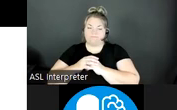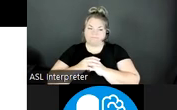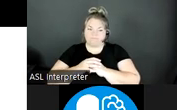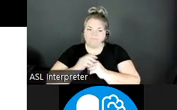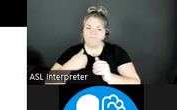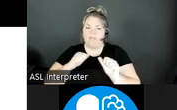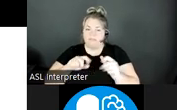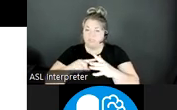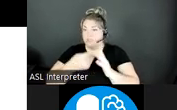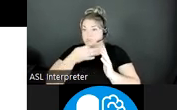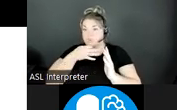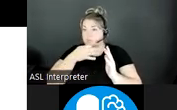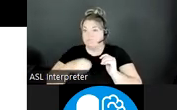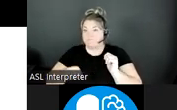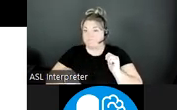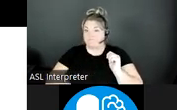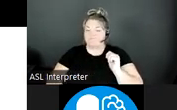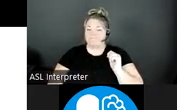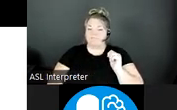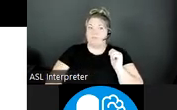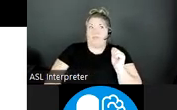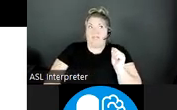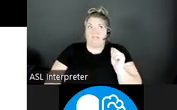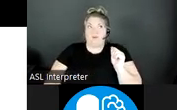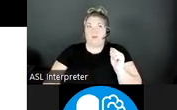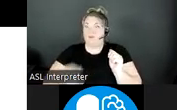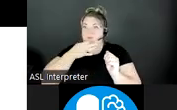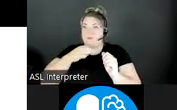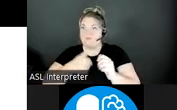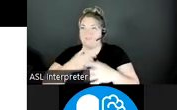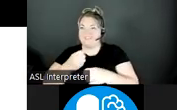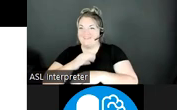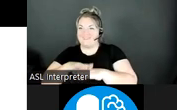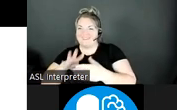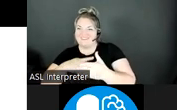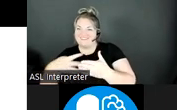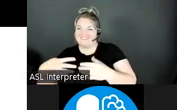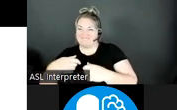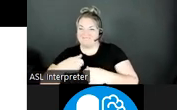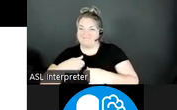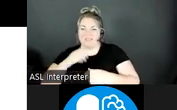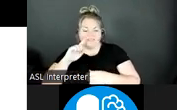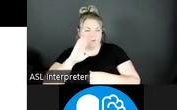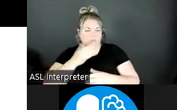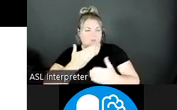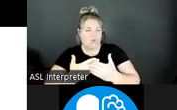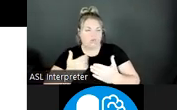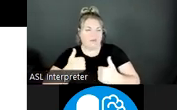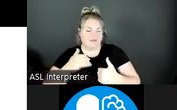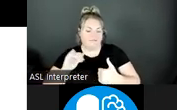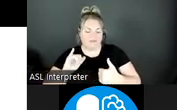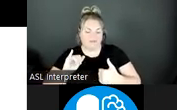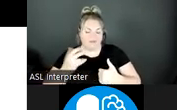that can start soon. Can start as soon as we get it on the agenda. I think it would be good to like have like